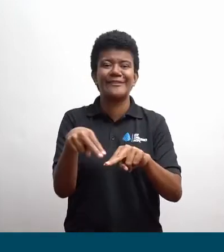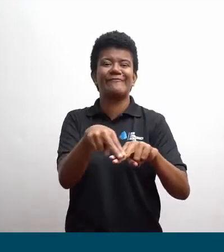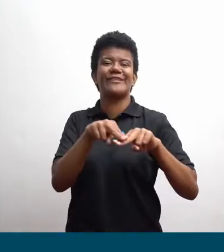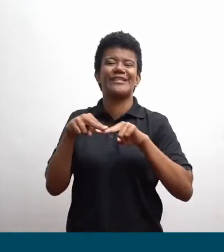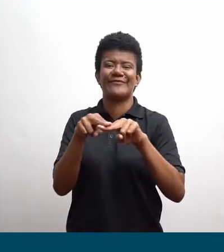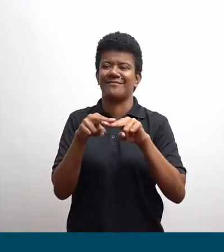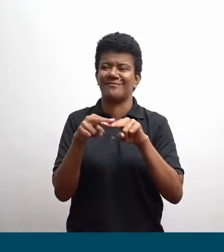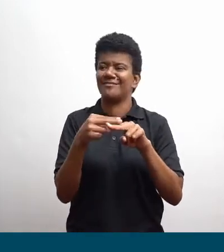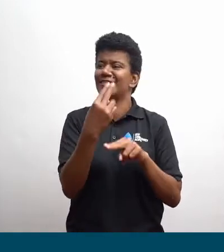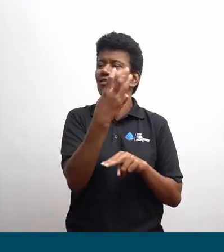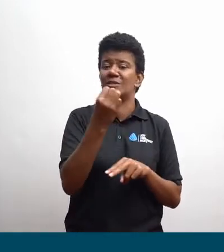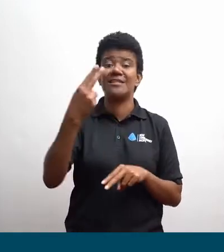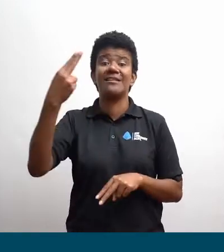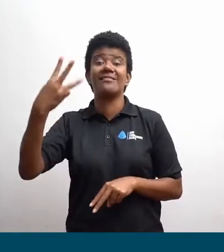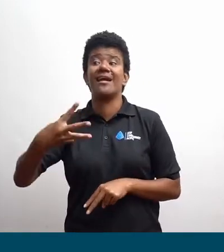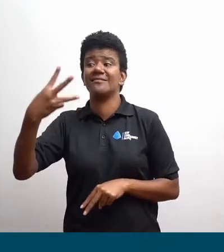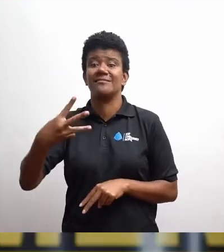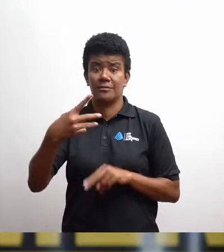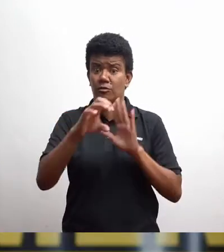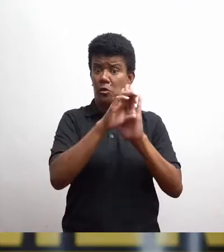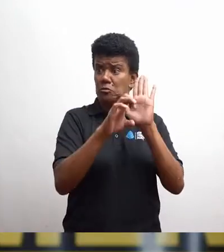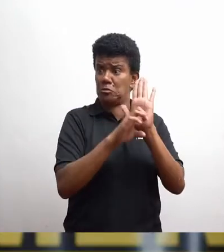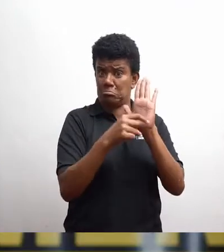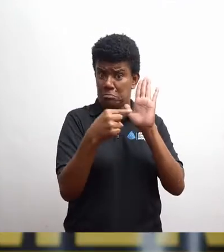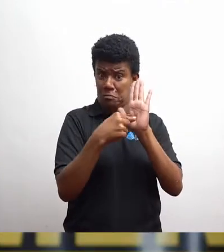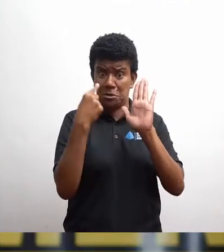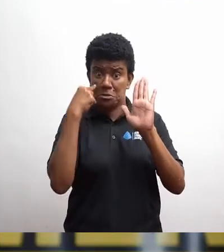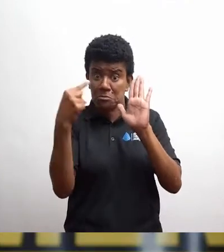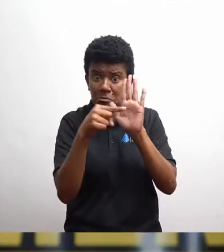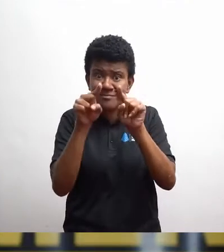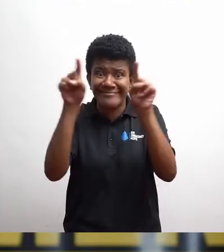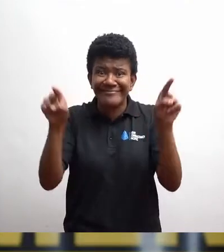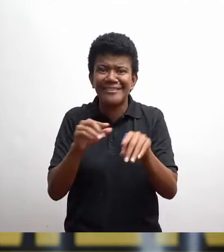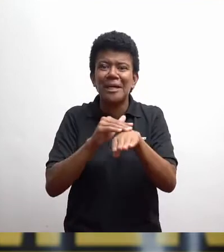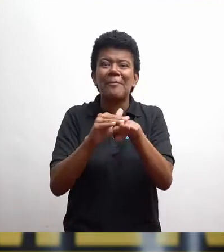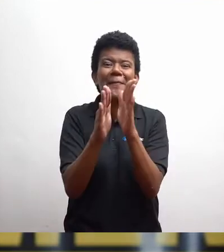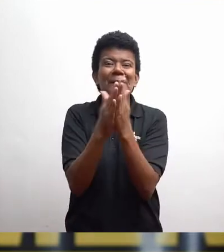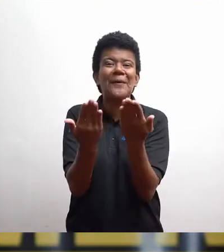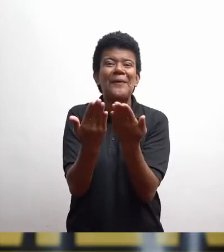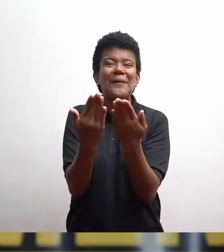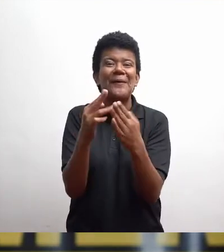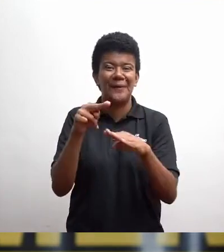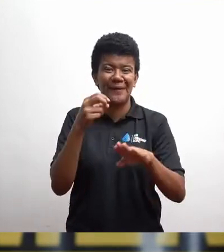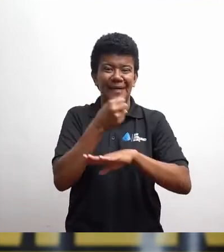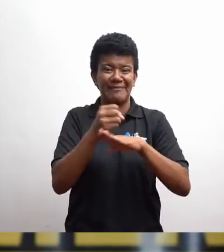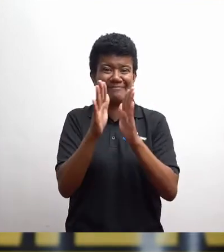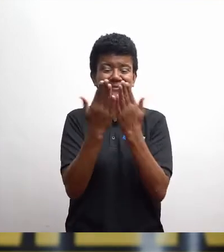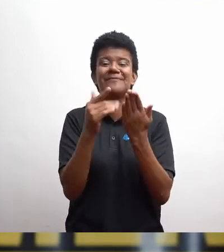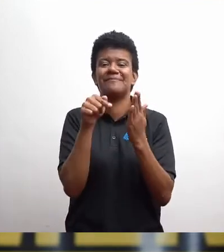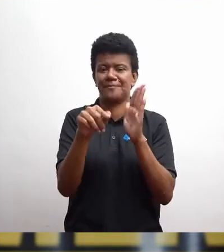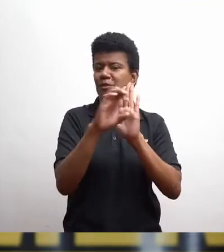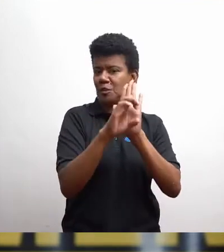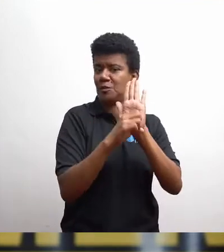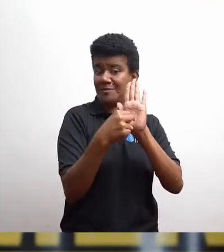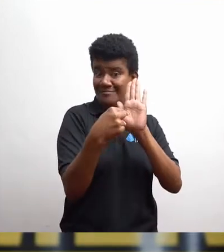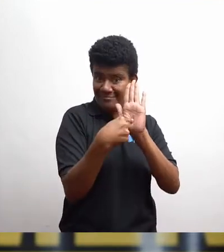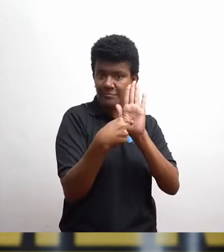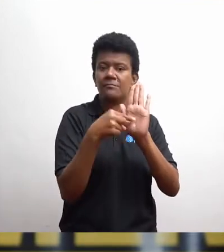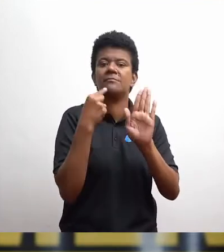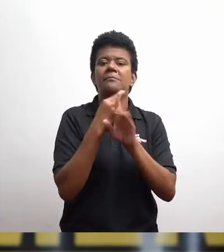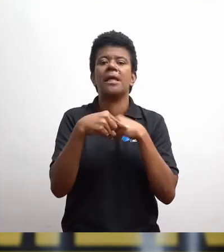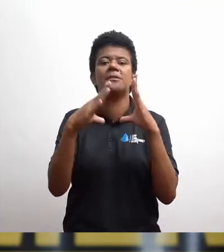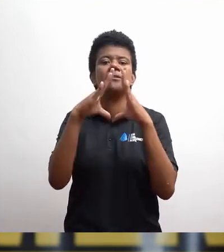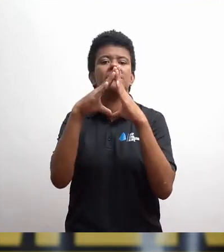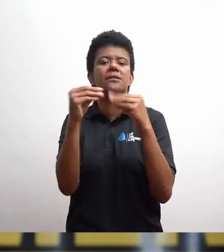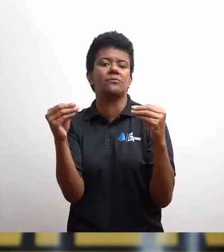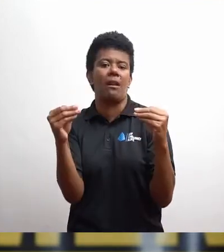of Fiji, the 2013 Constitution, right? There are specific provisions about sexual